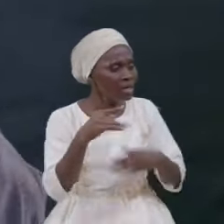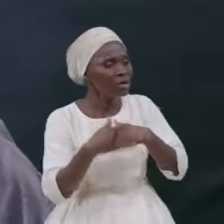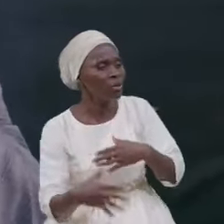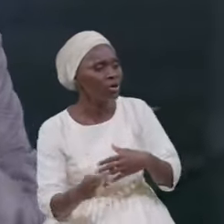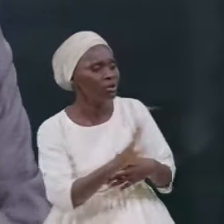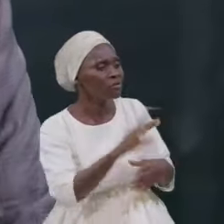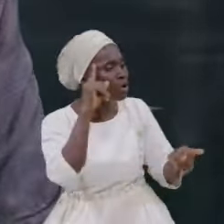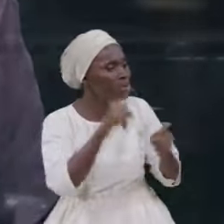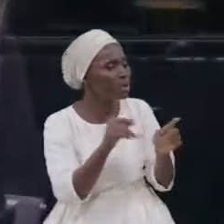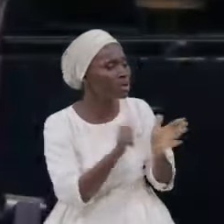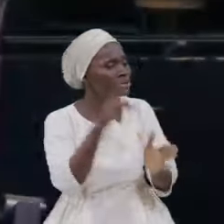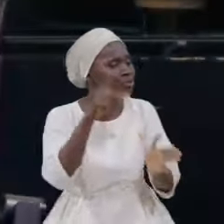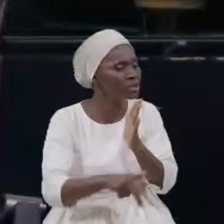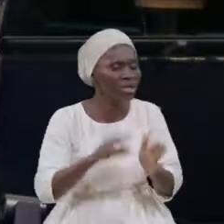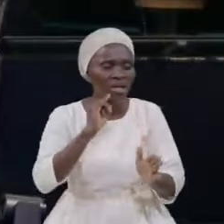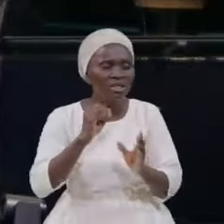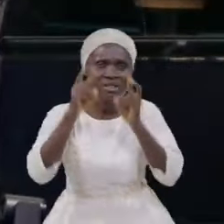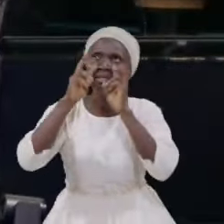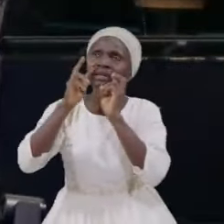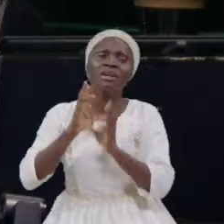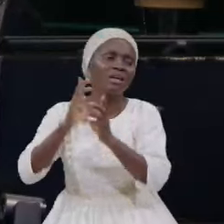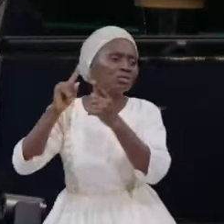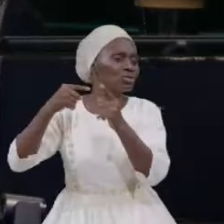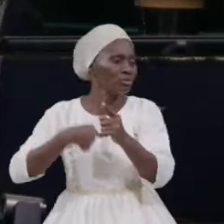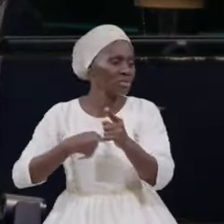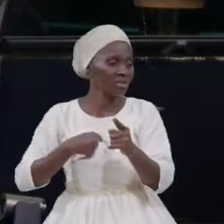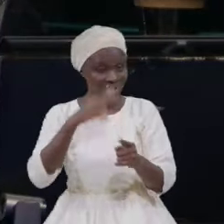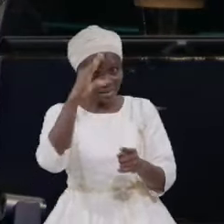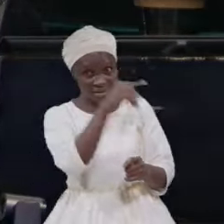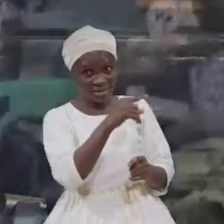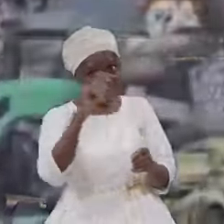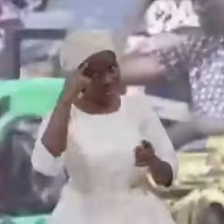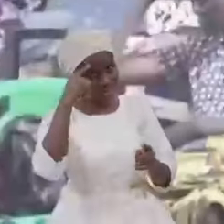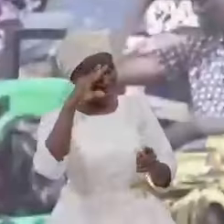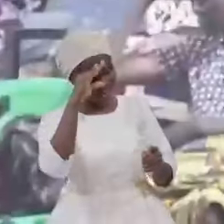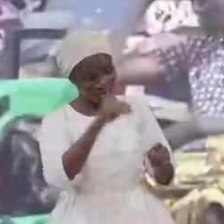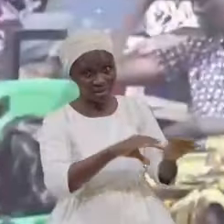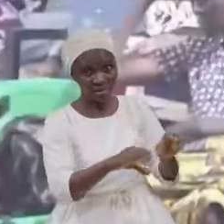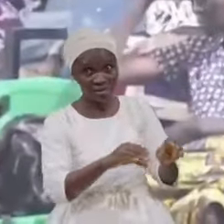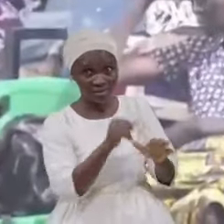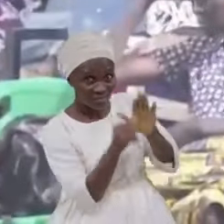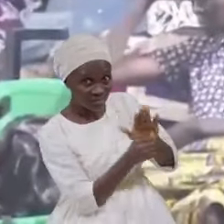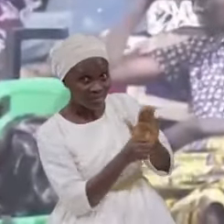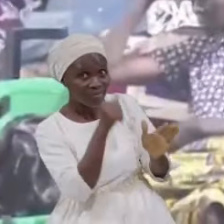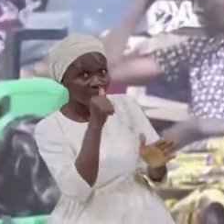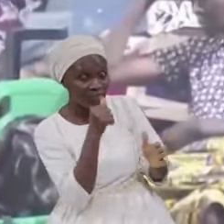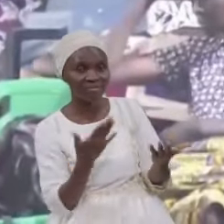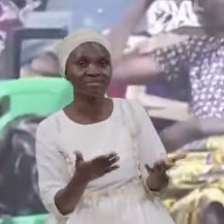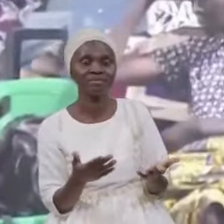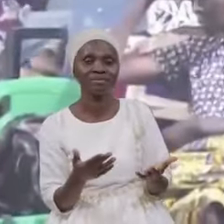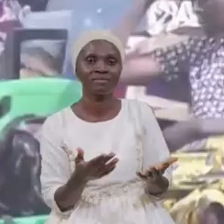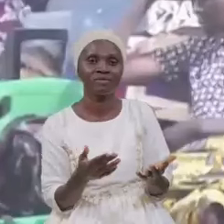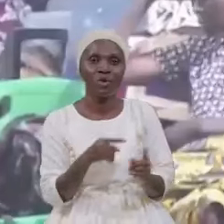did it secretly. When David sent for Bathsheba and